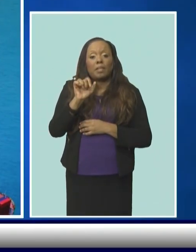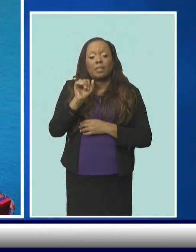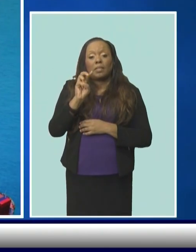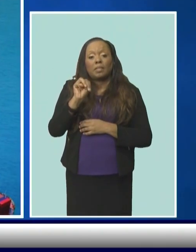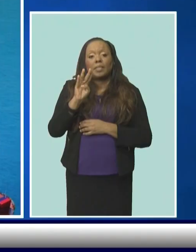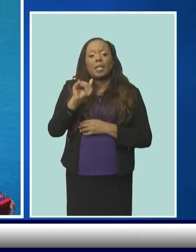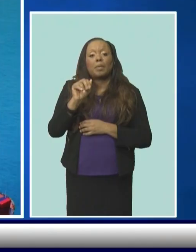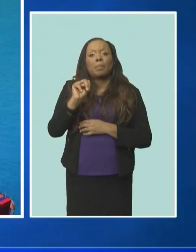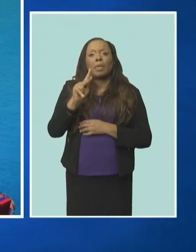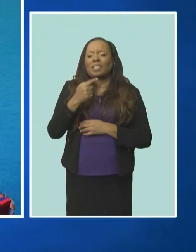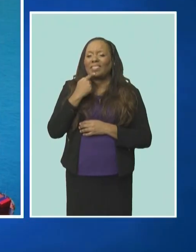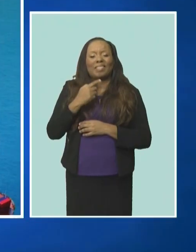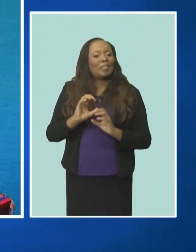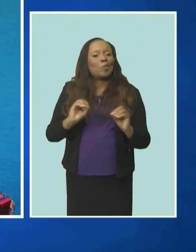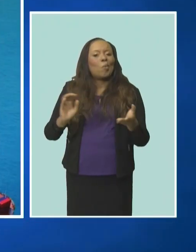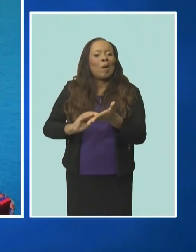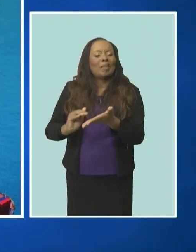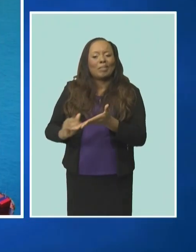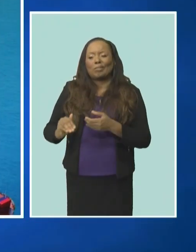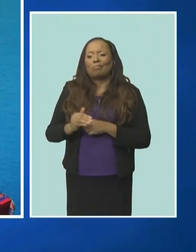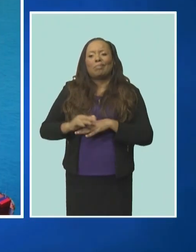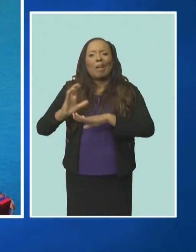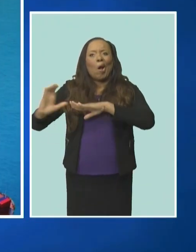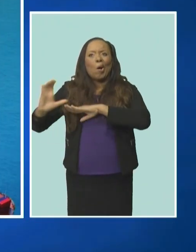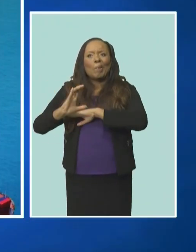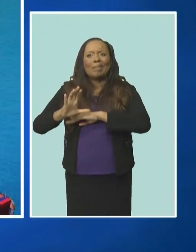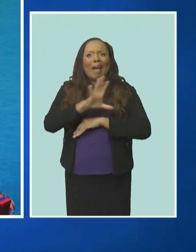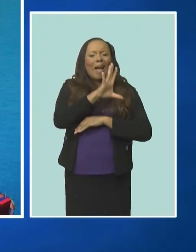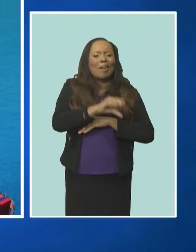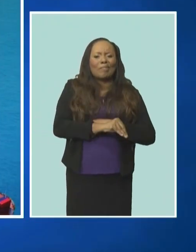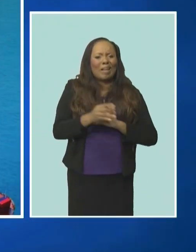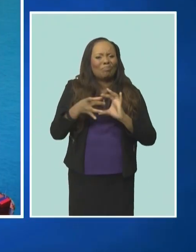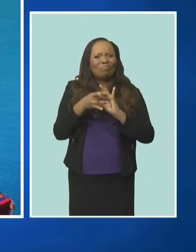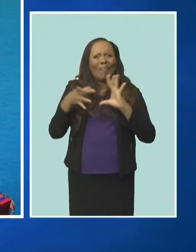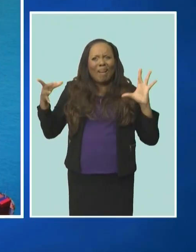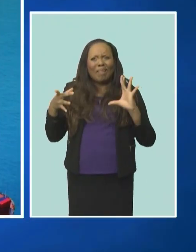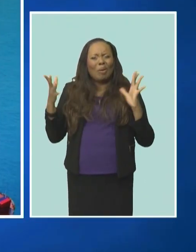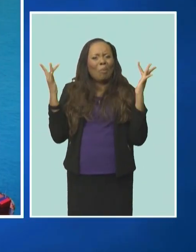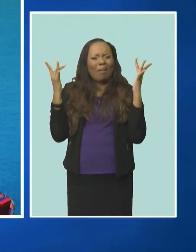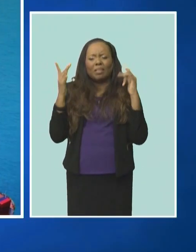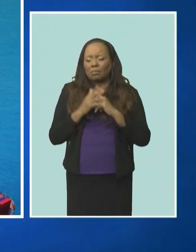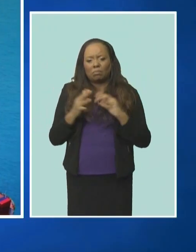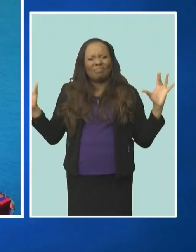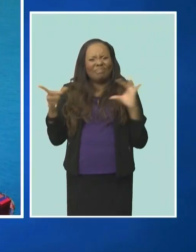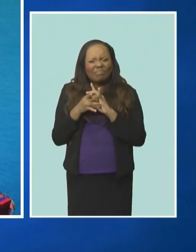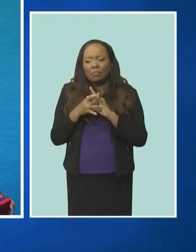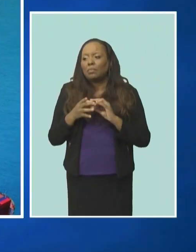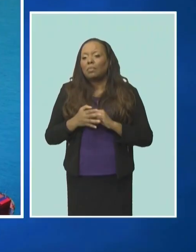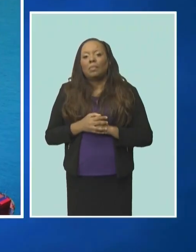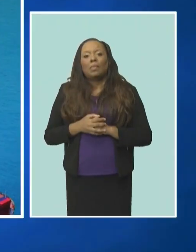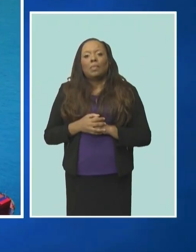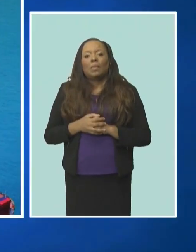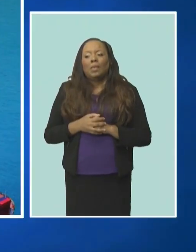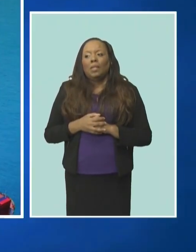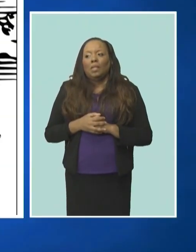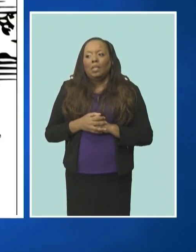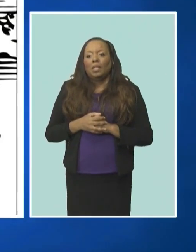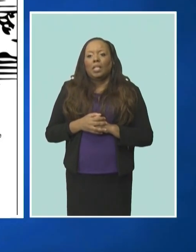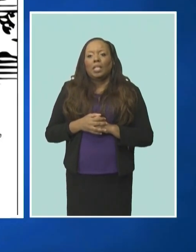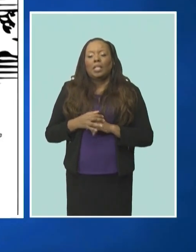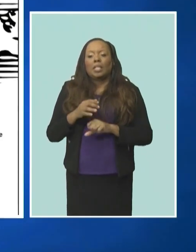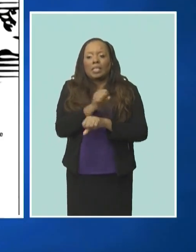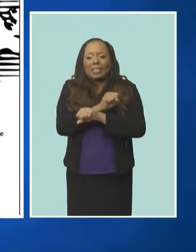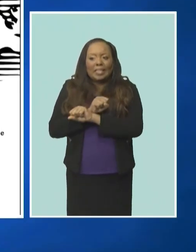no excuse for the Caribbean and Africa to be disconnected, especially considering that the transatlantic slave